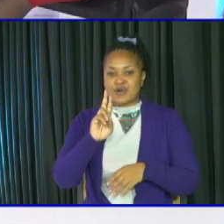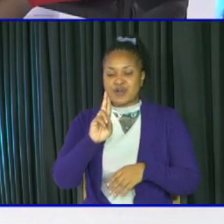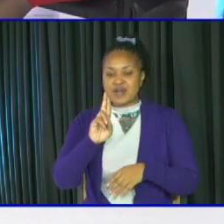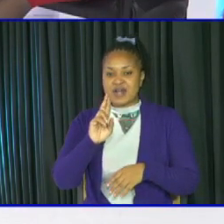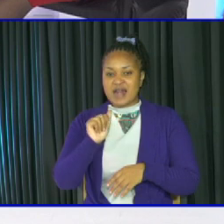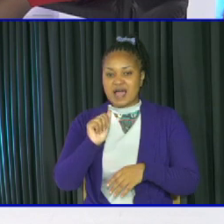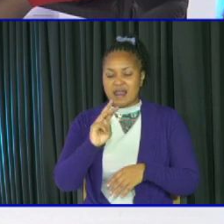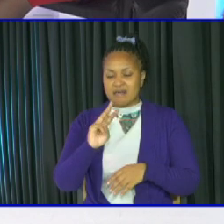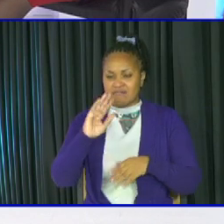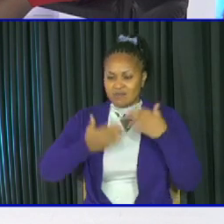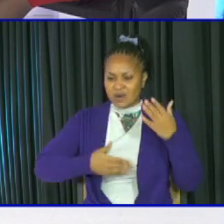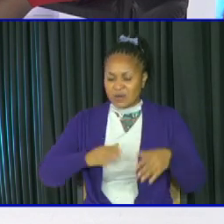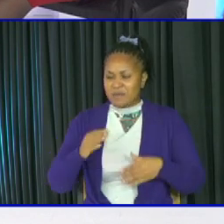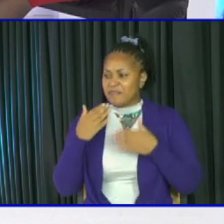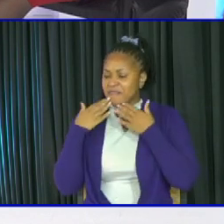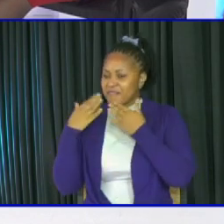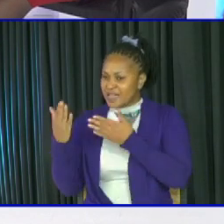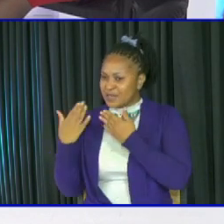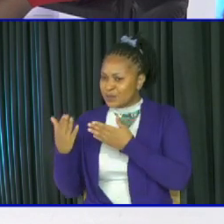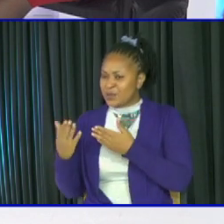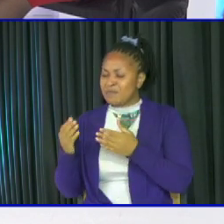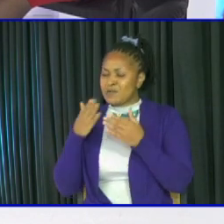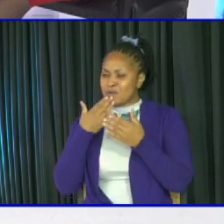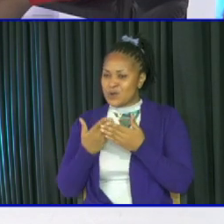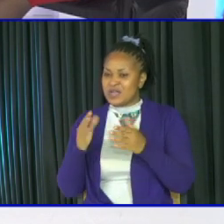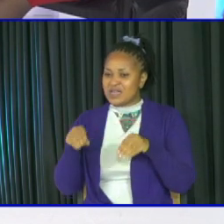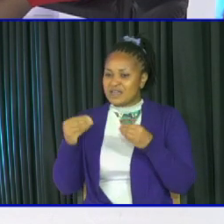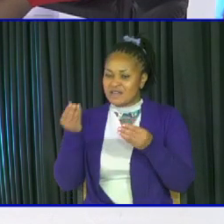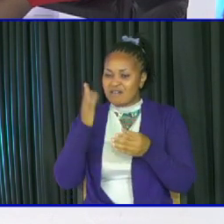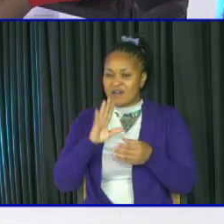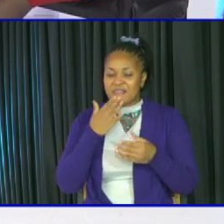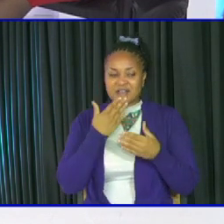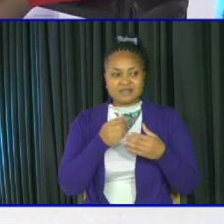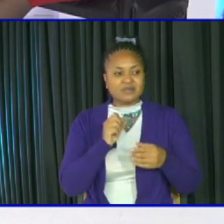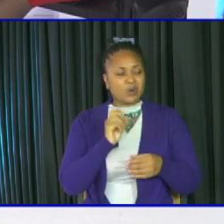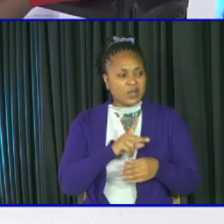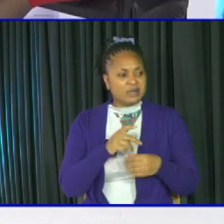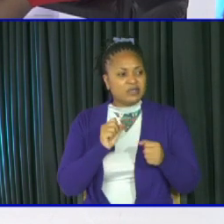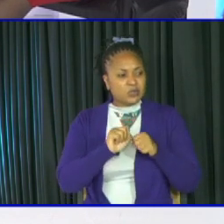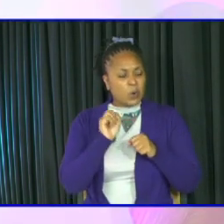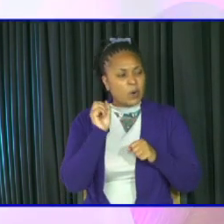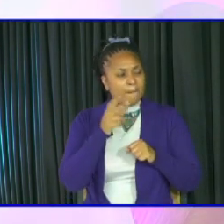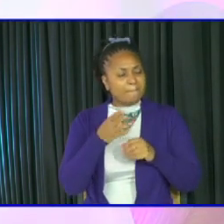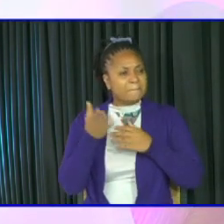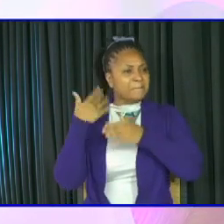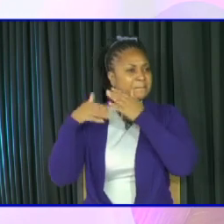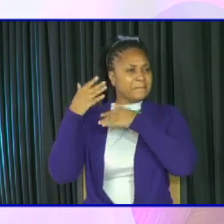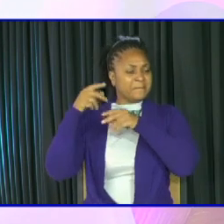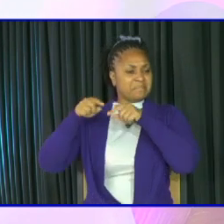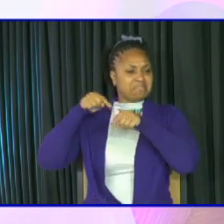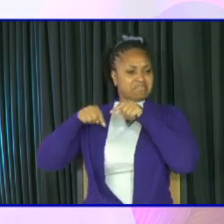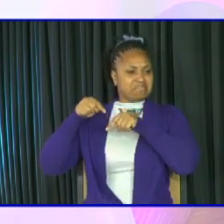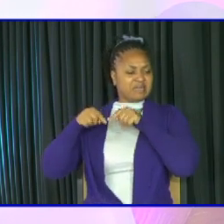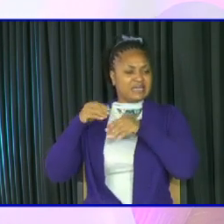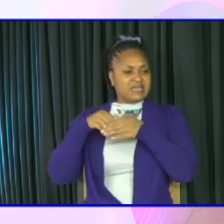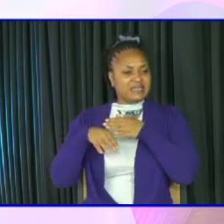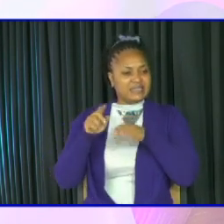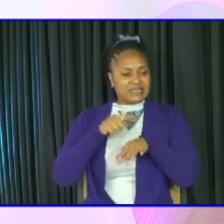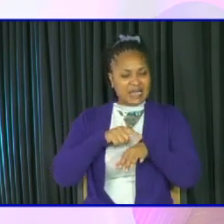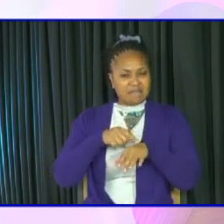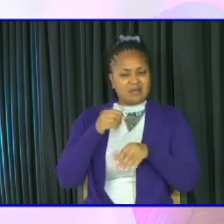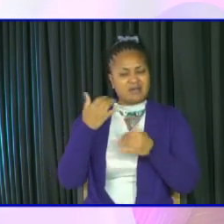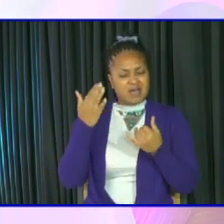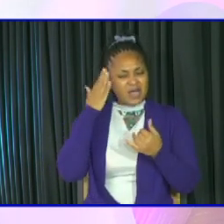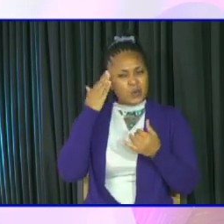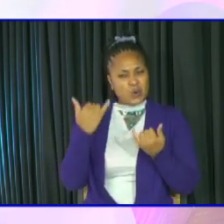are you? I'm good. Giving God thanks, sir. All right. So we're going to go back in time, though this is 2020. Yeah? Yes, sir.